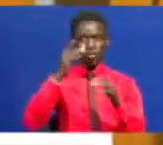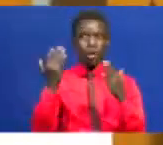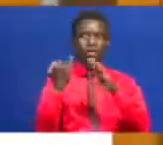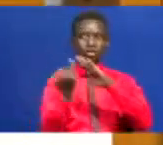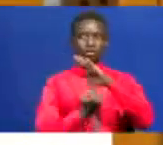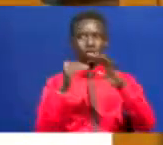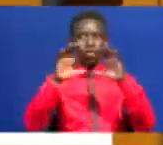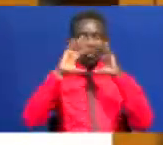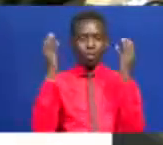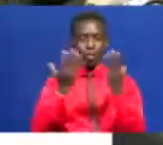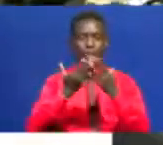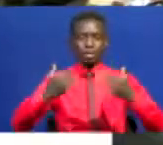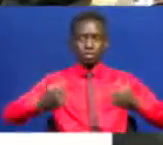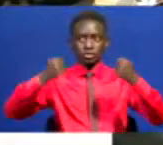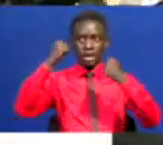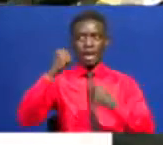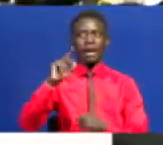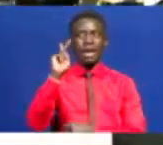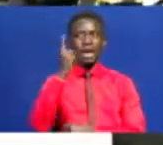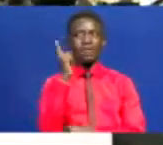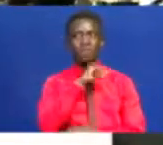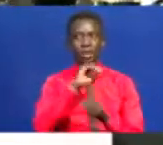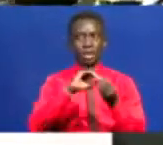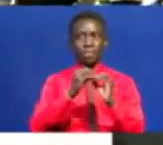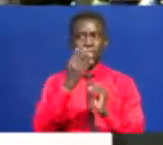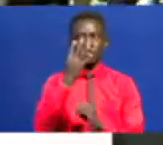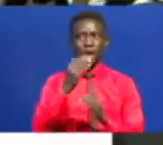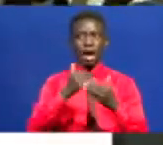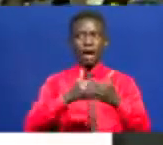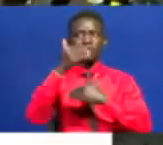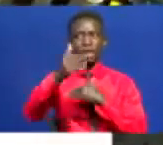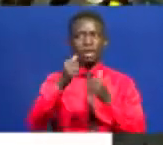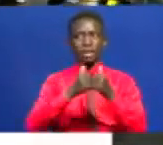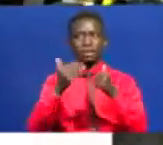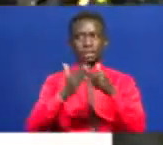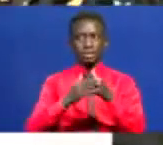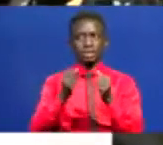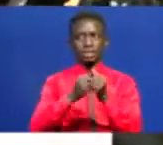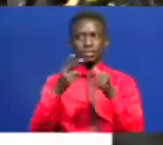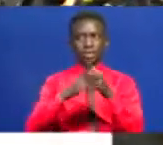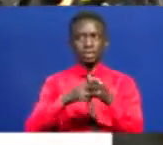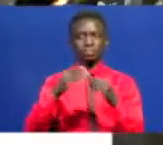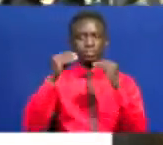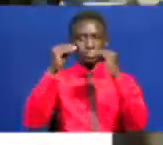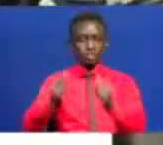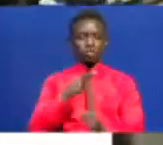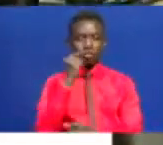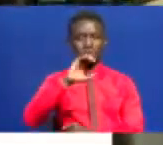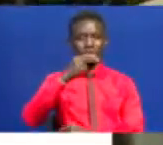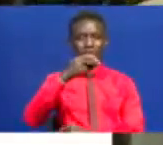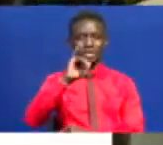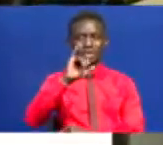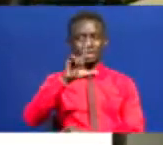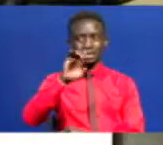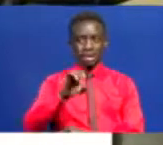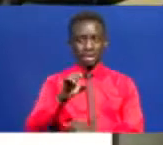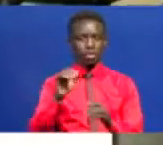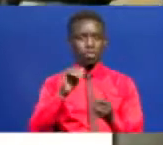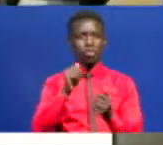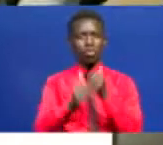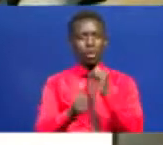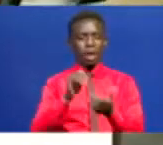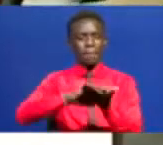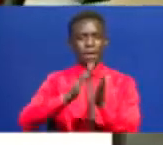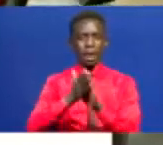Trophy. Kenya finished fourth after a 1917 third-placed playoff defeat to Chile, which remains their best Under